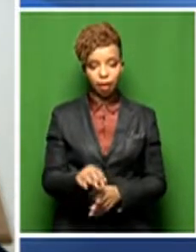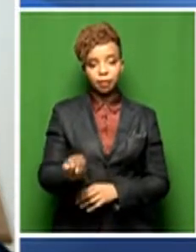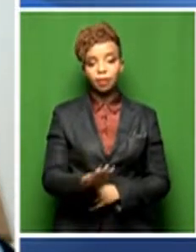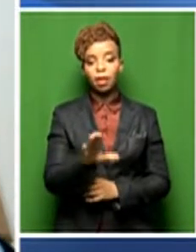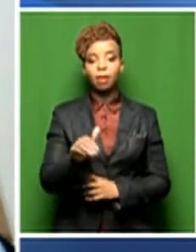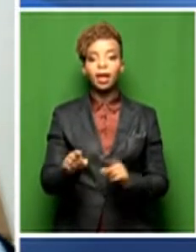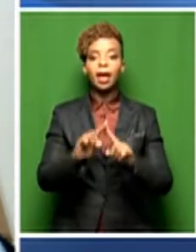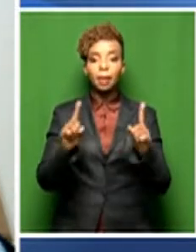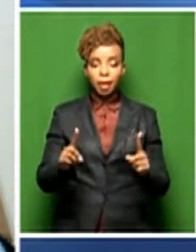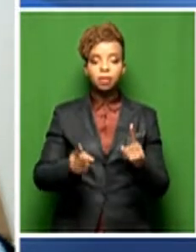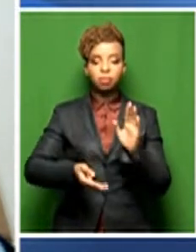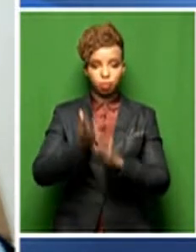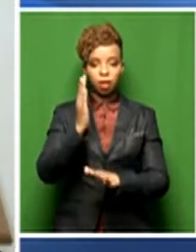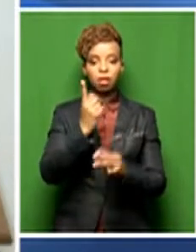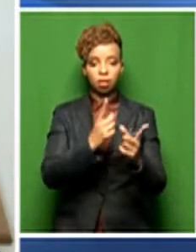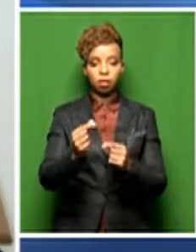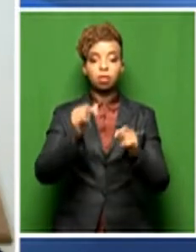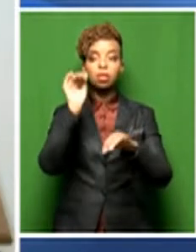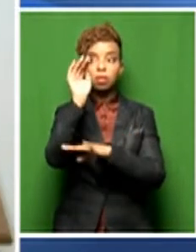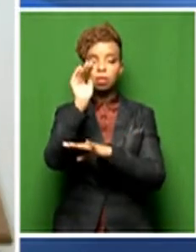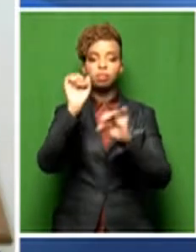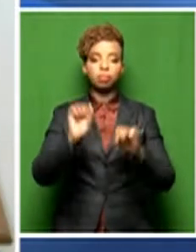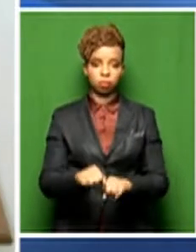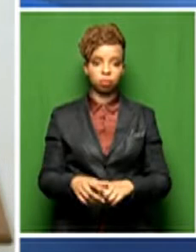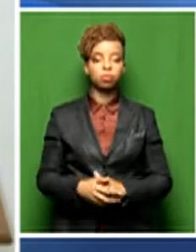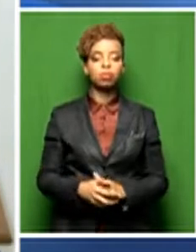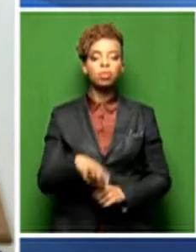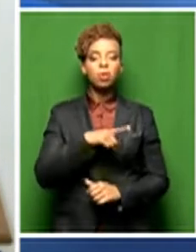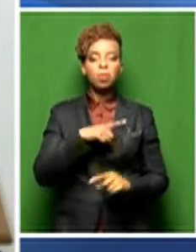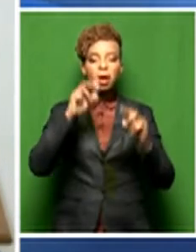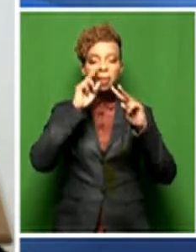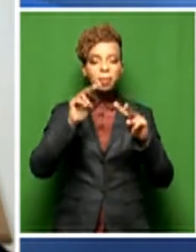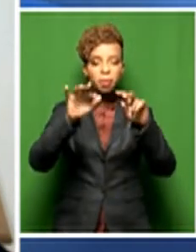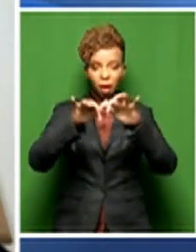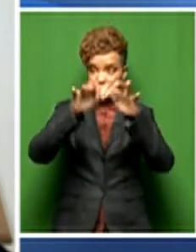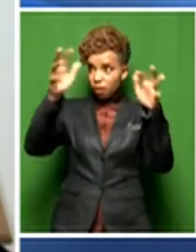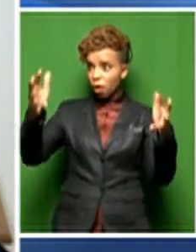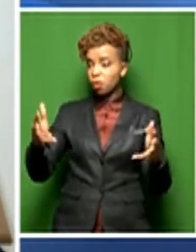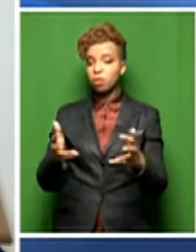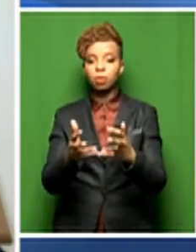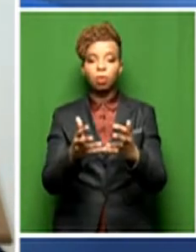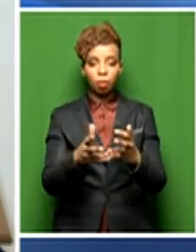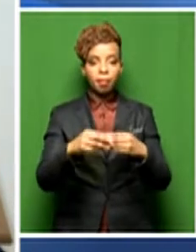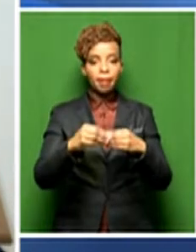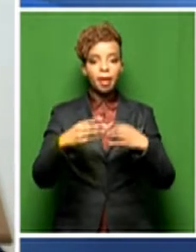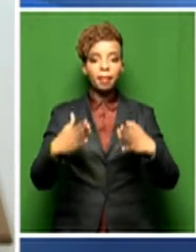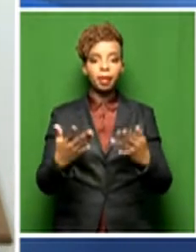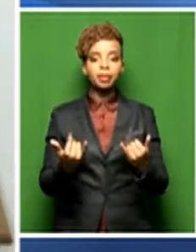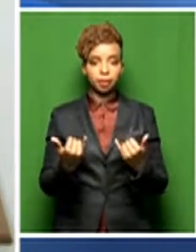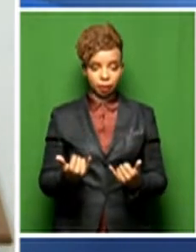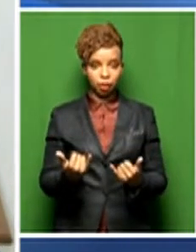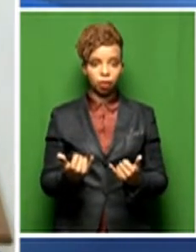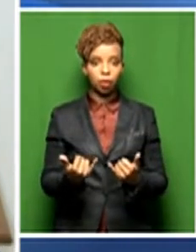started speaking to our global members as well to look at an artificial intelligence system as